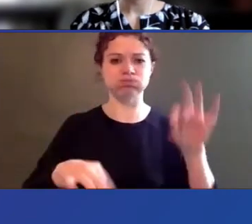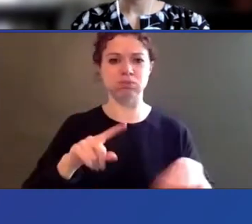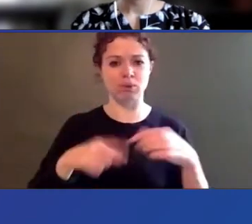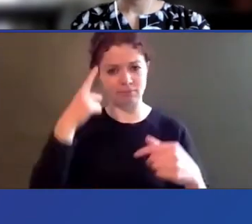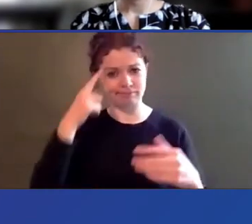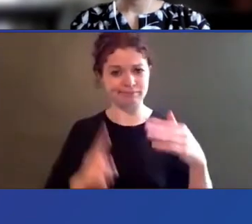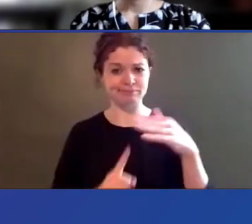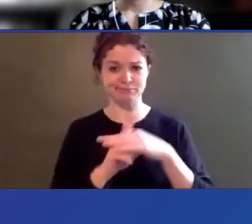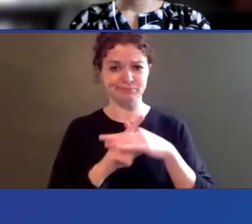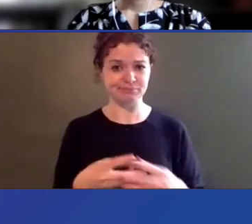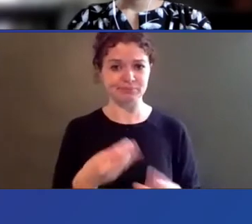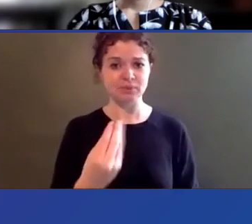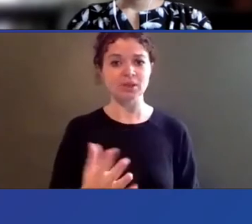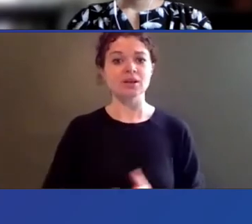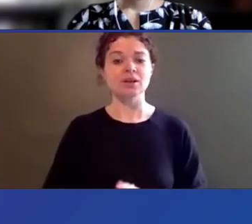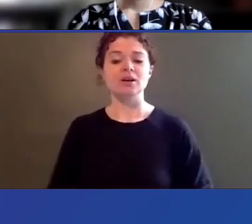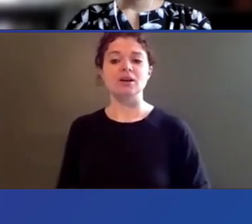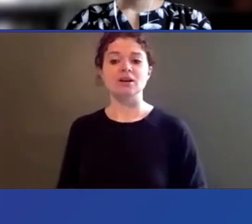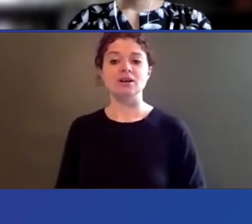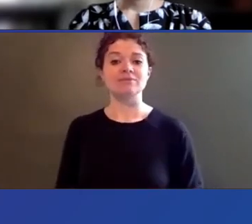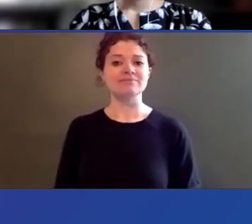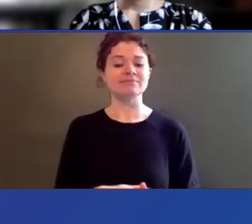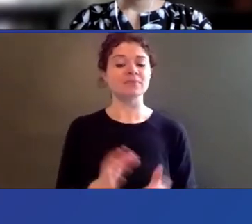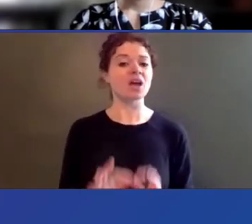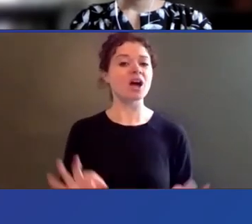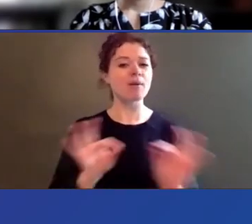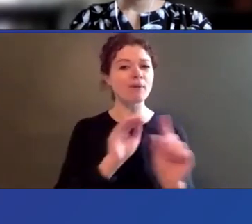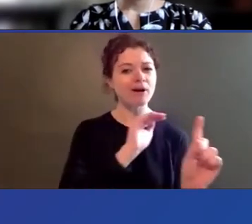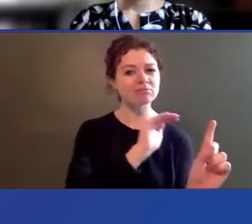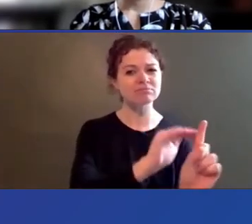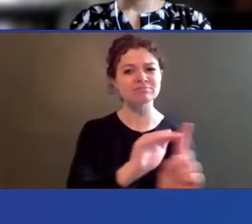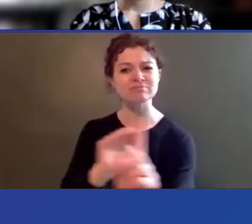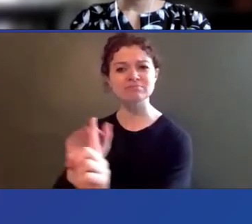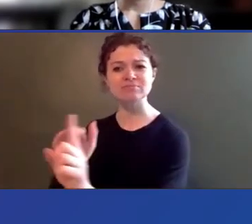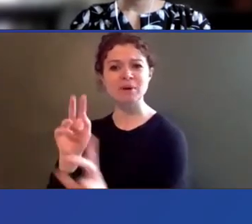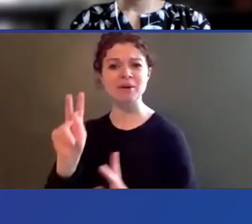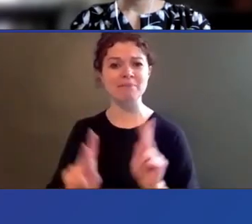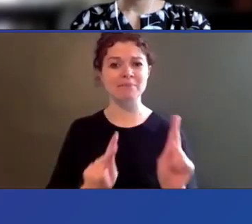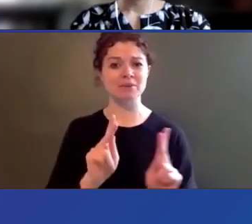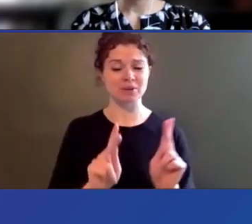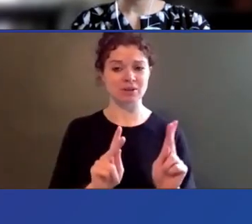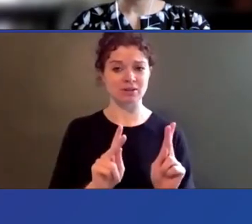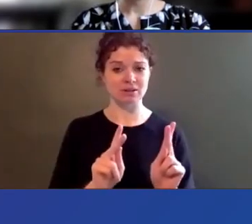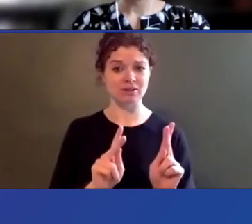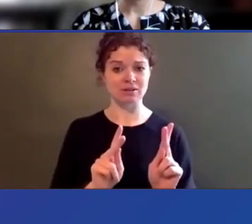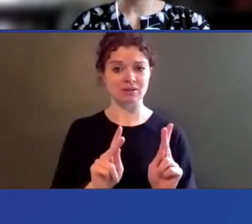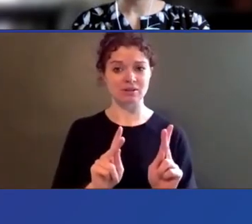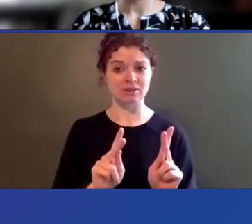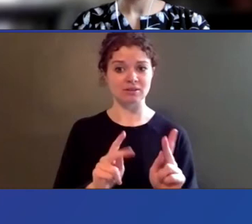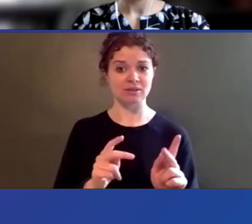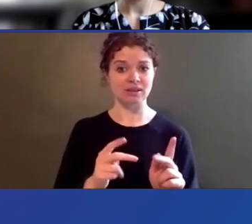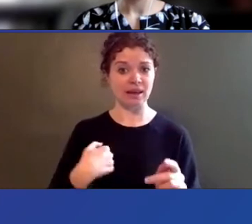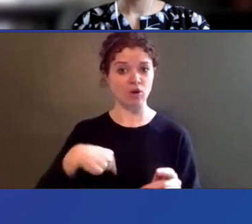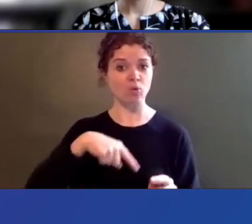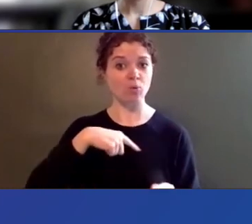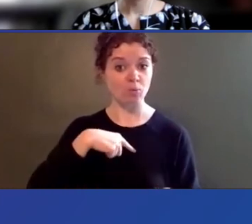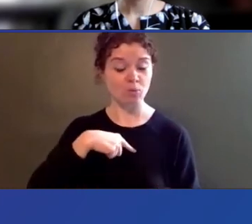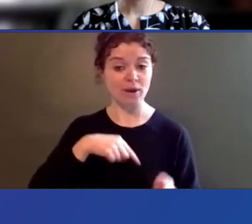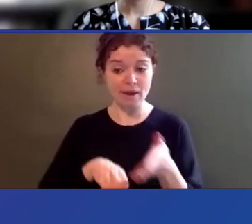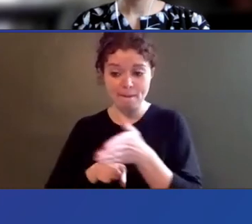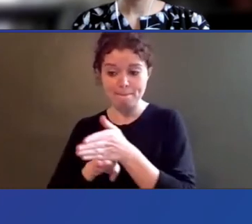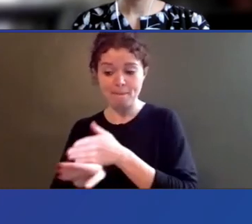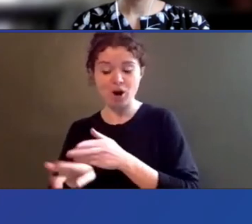them, is that remind people that our folks, marginalized people, have not been allowed to speak